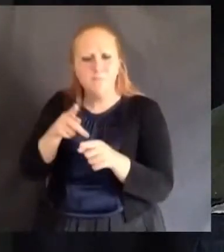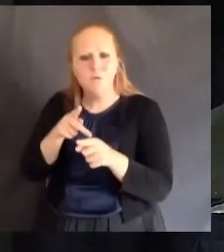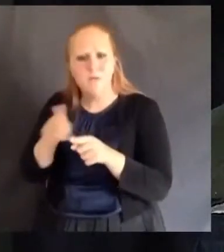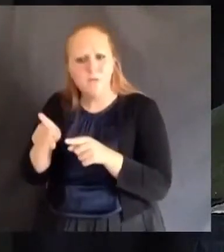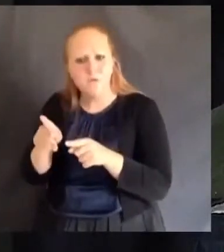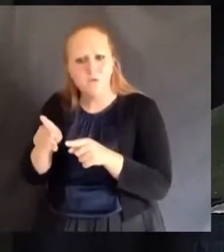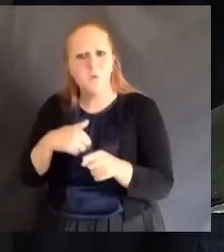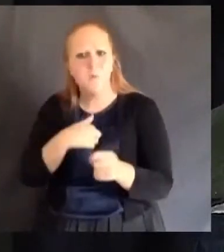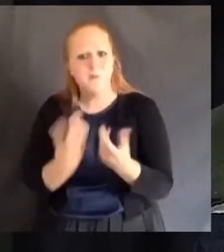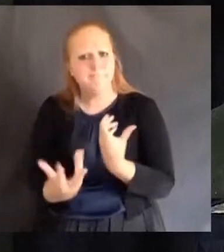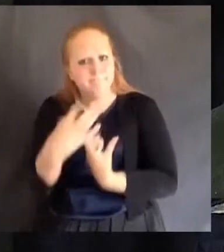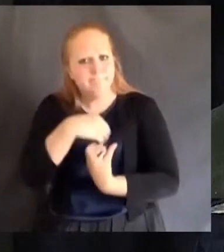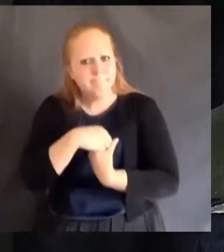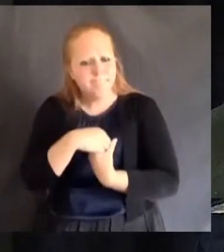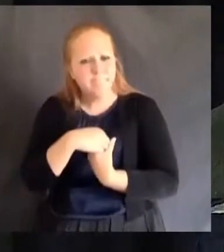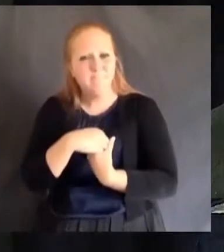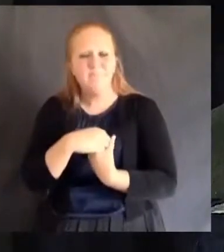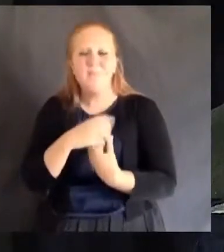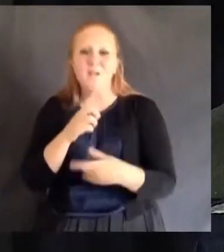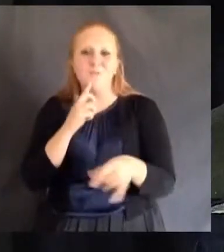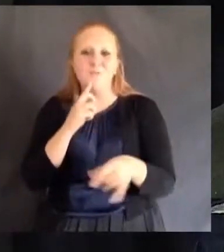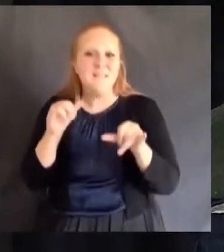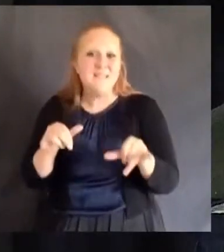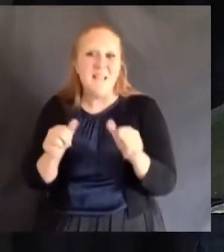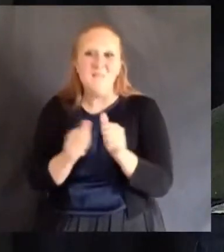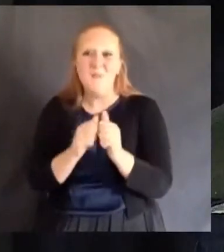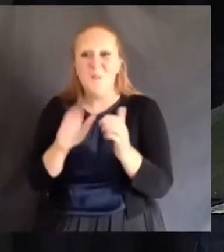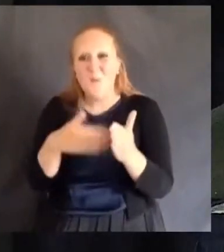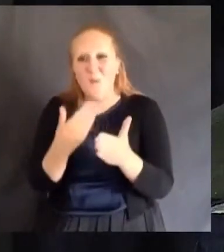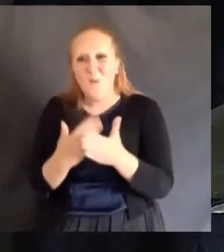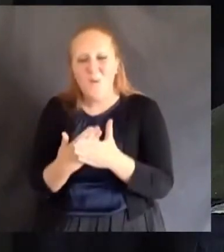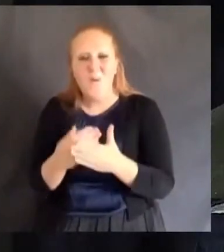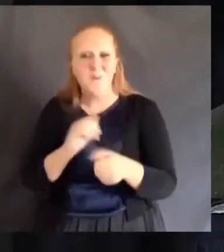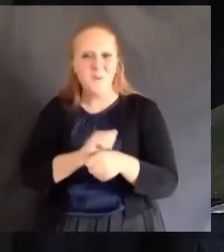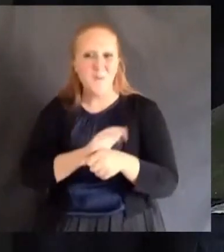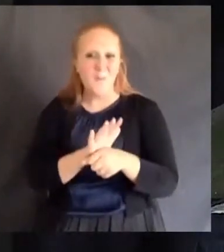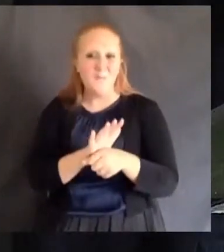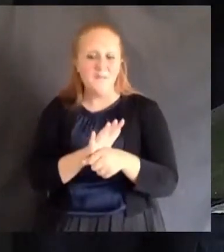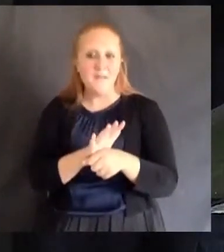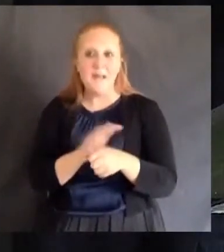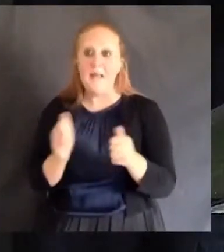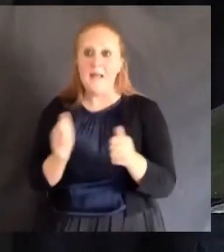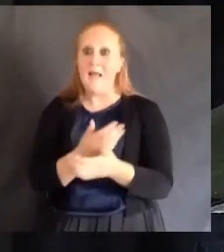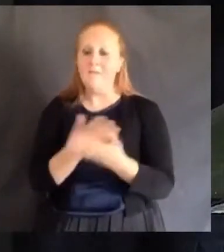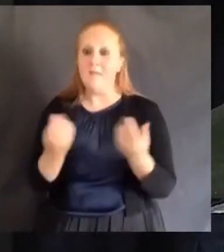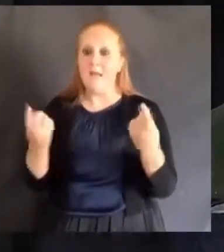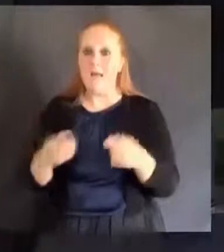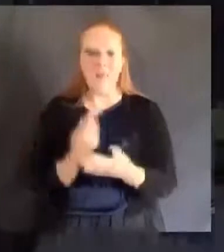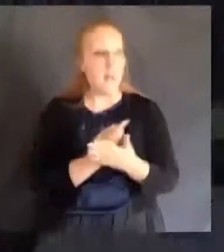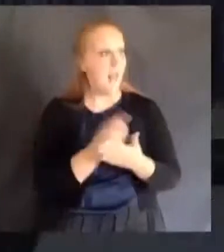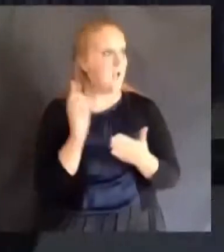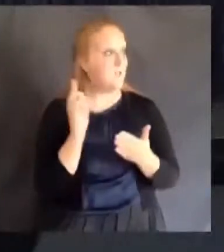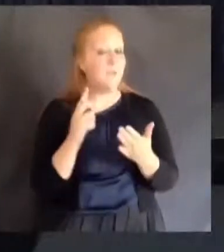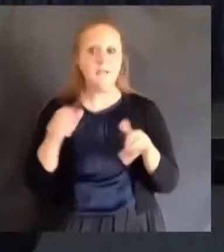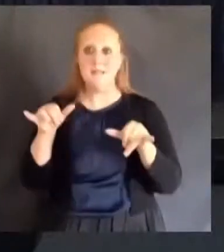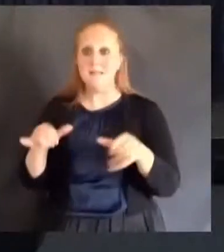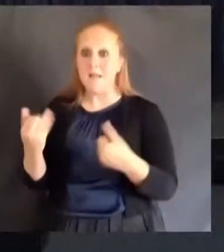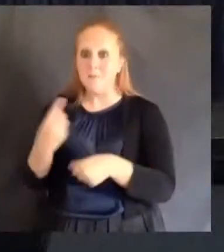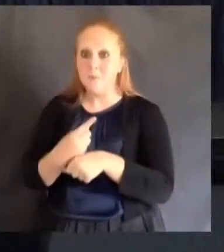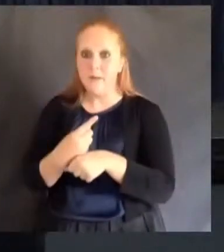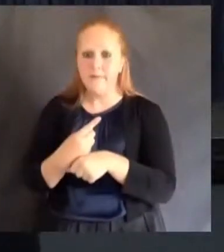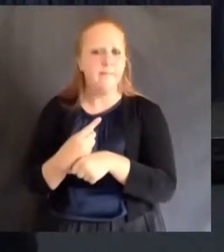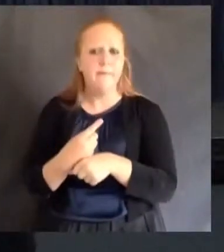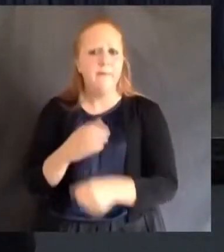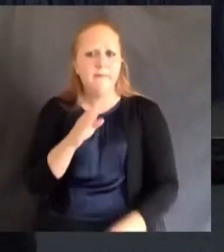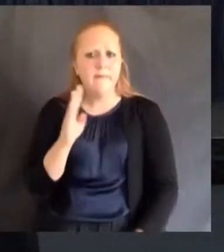information evolves, like everything with this disease. Nothing is the same as it was a week ago, but those are the considerations. And also, Louisa, whenever you